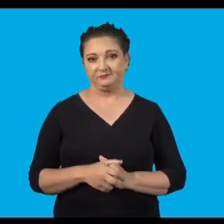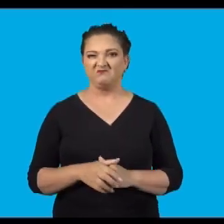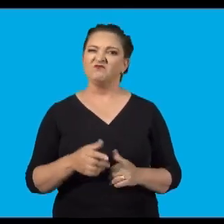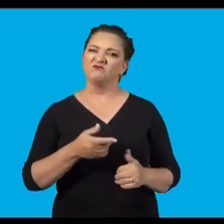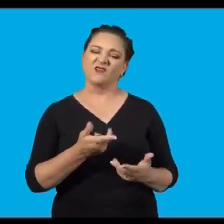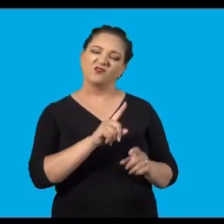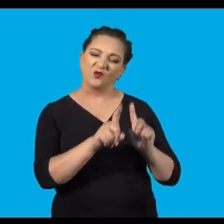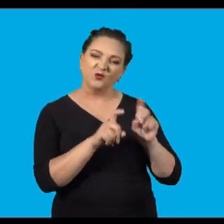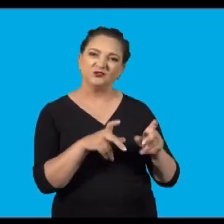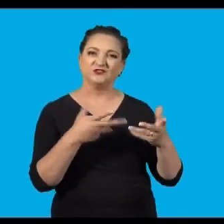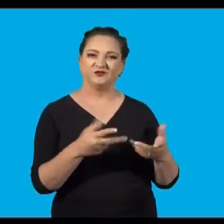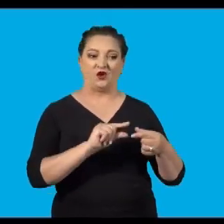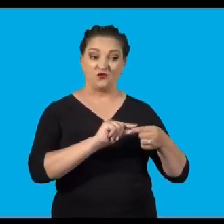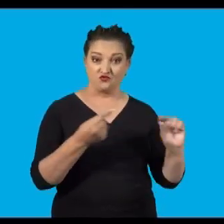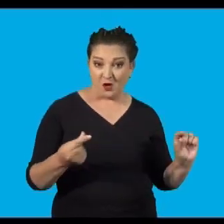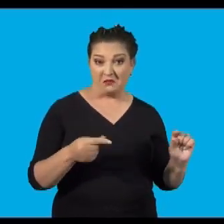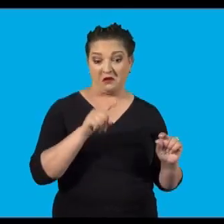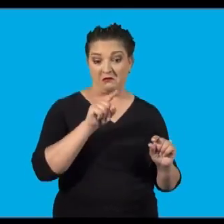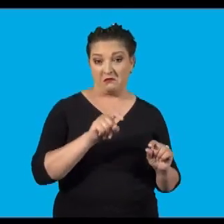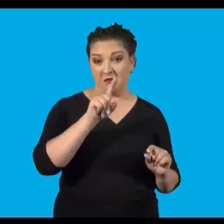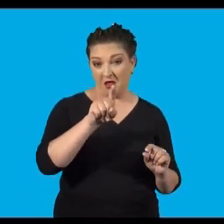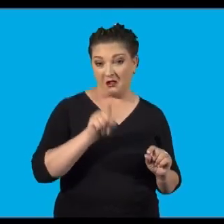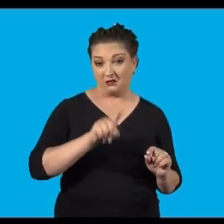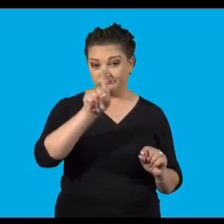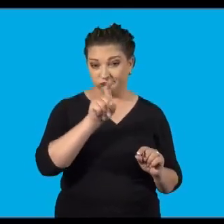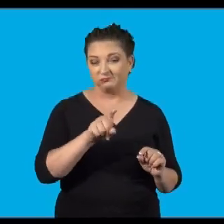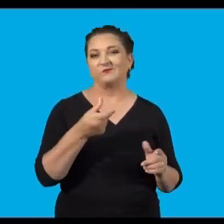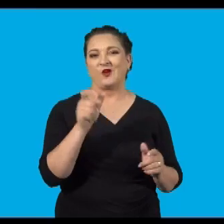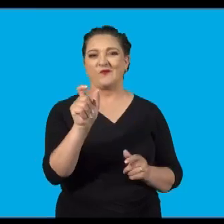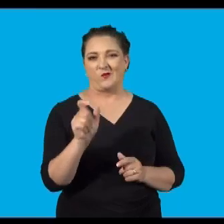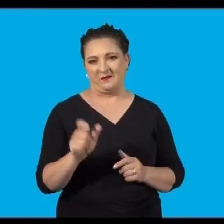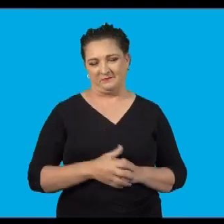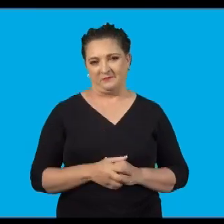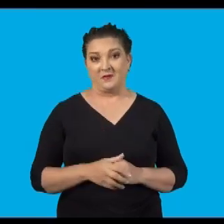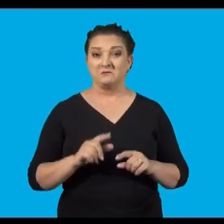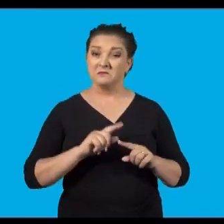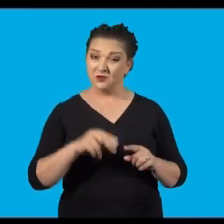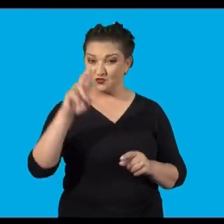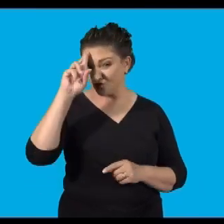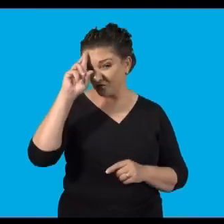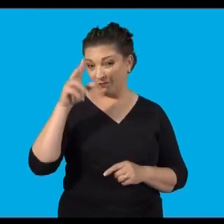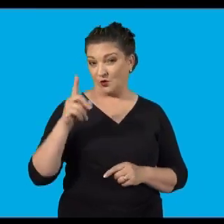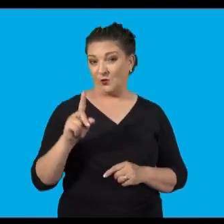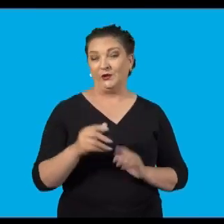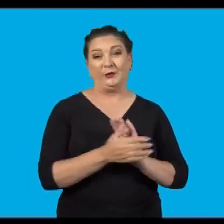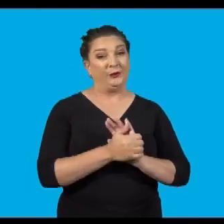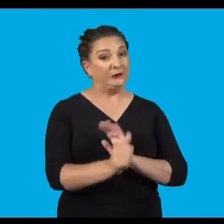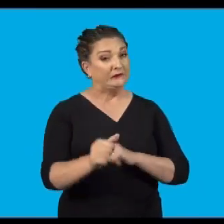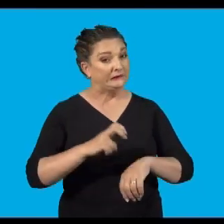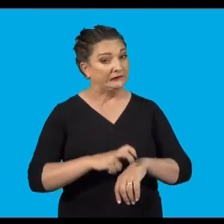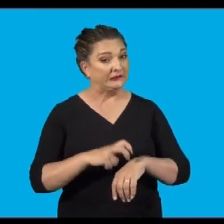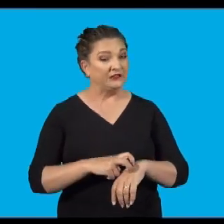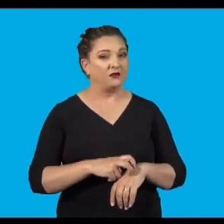on your questions for grammar, punctuation, and vocabulary. Remember your competencies that you need